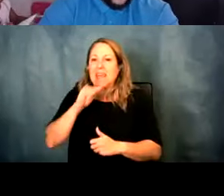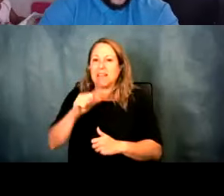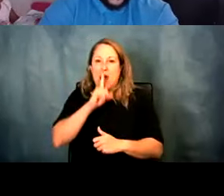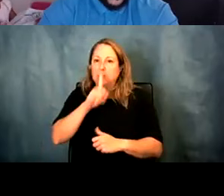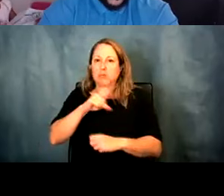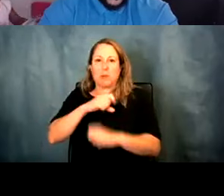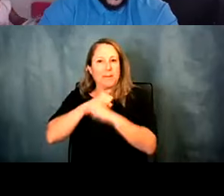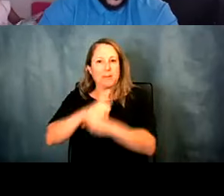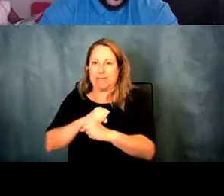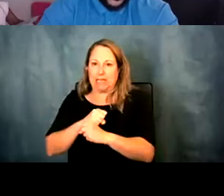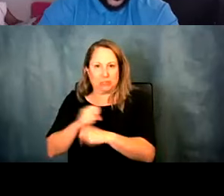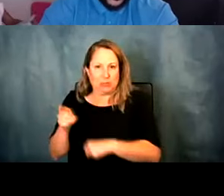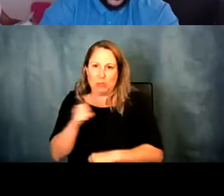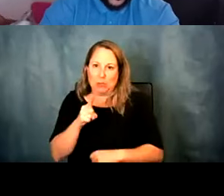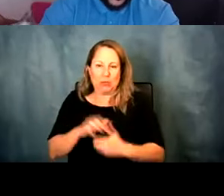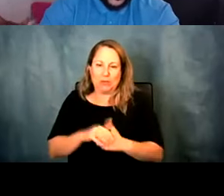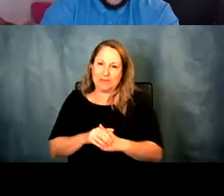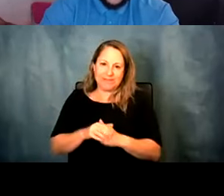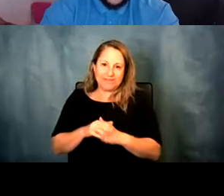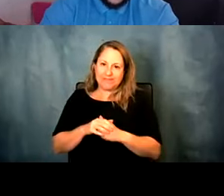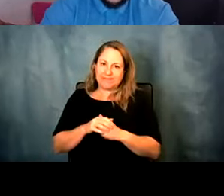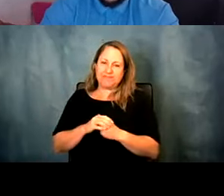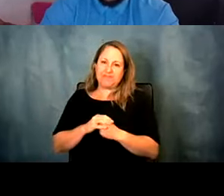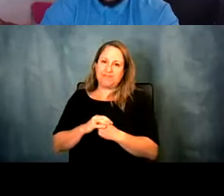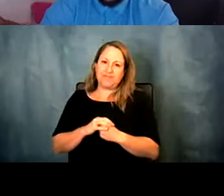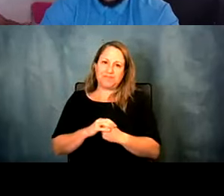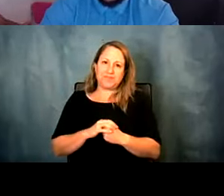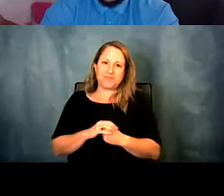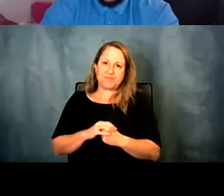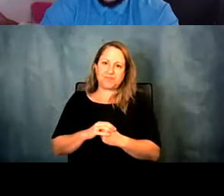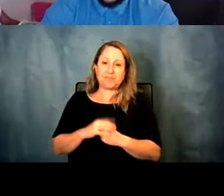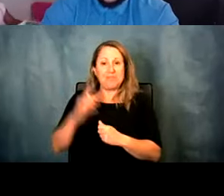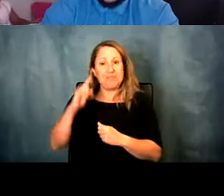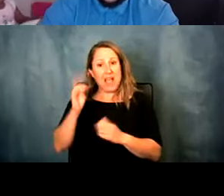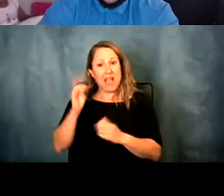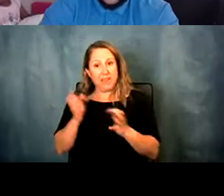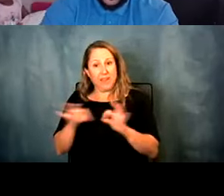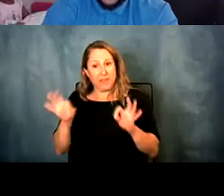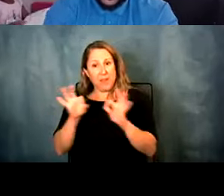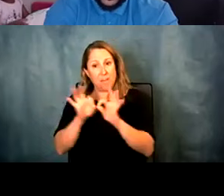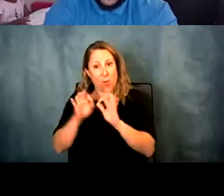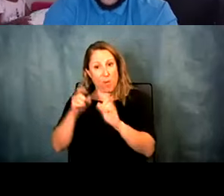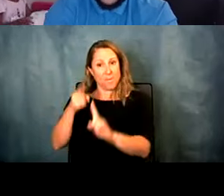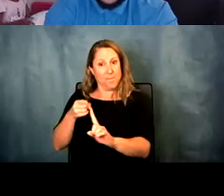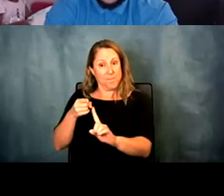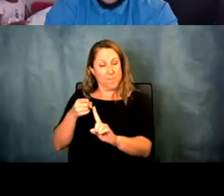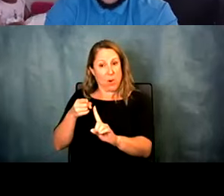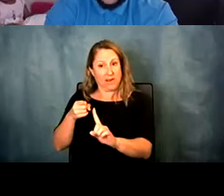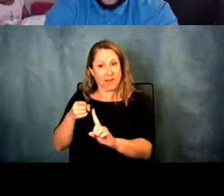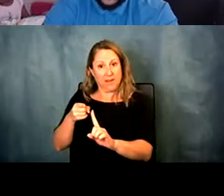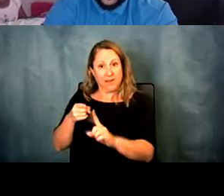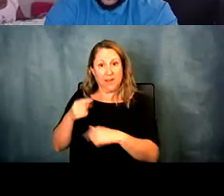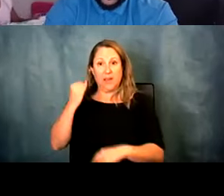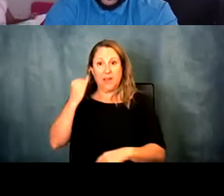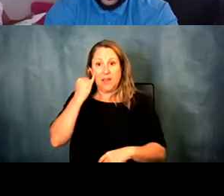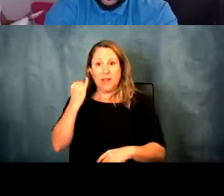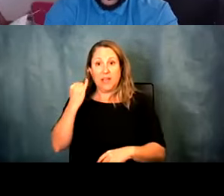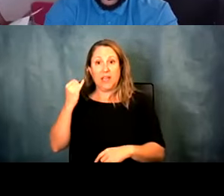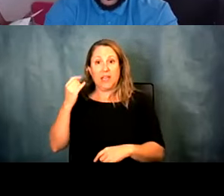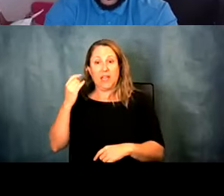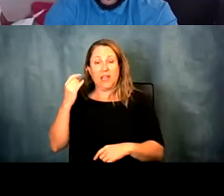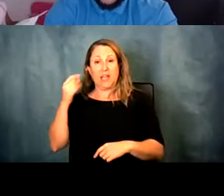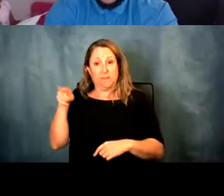really constitutes risk. And so I think that the key thing to take away, especially as those who are going to be having real